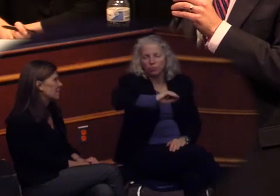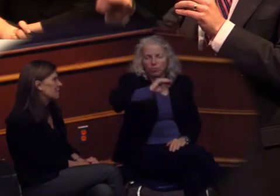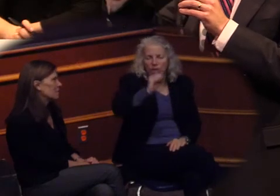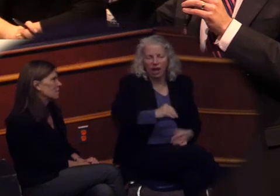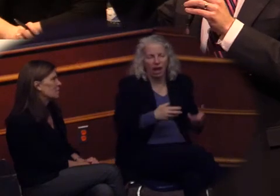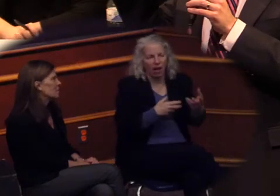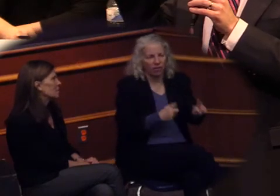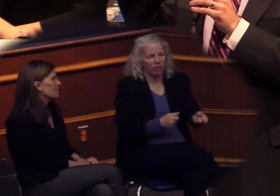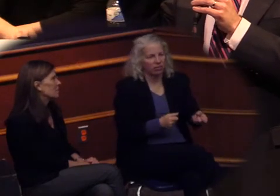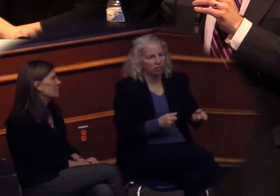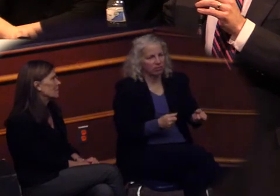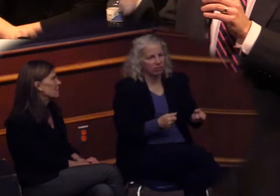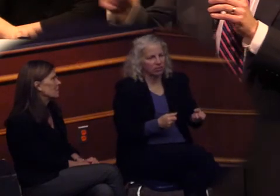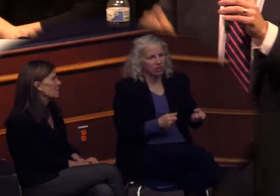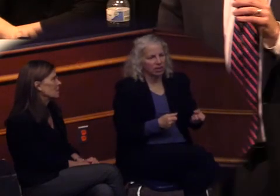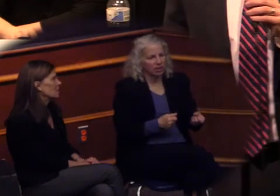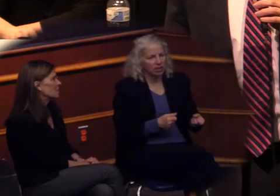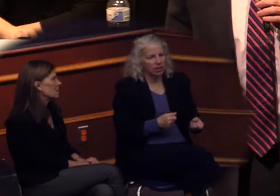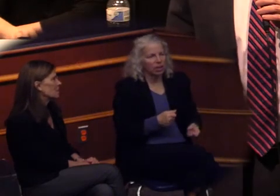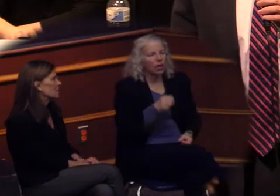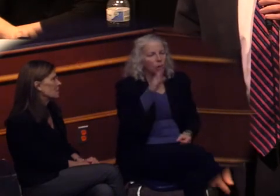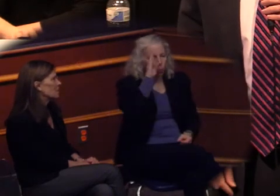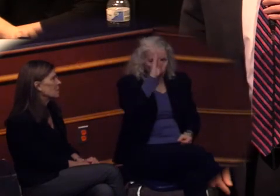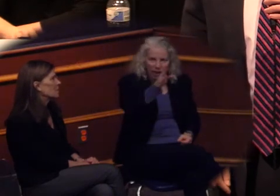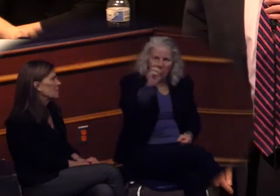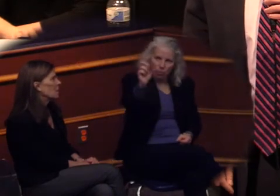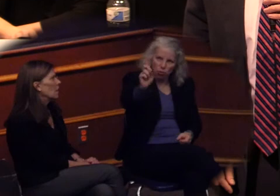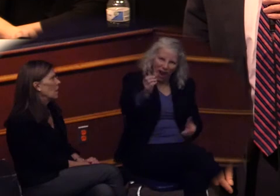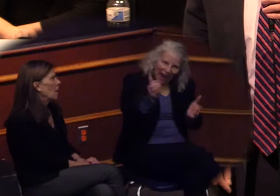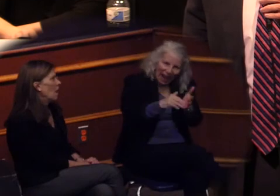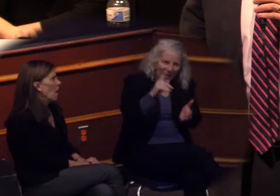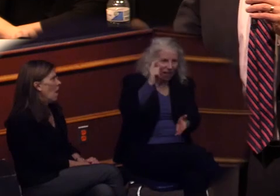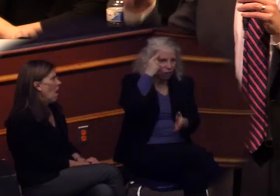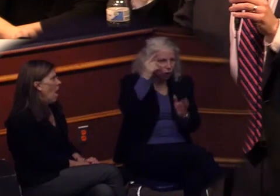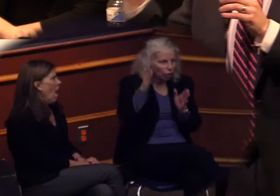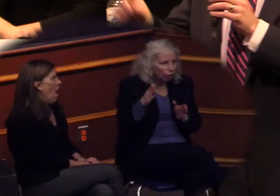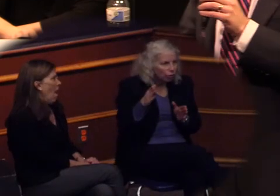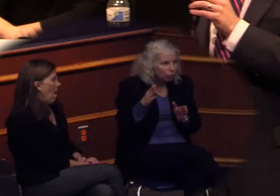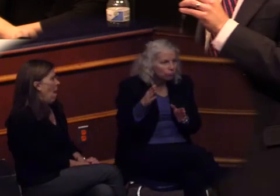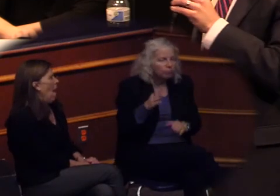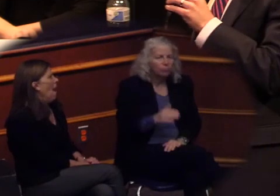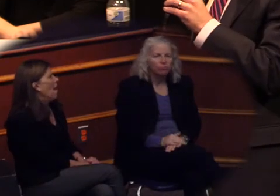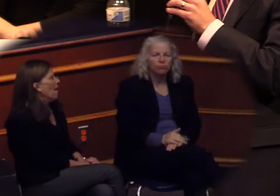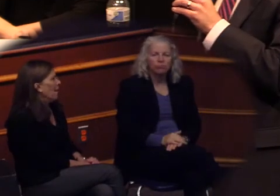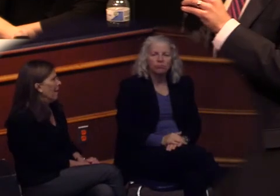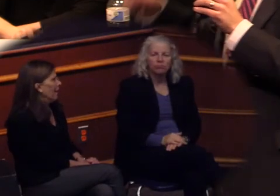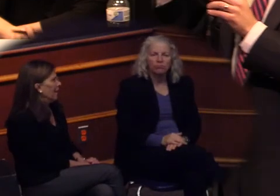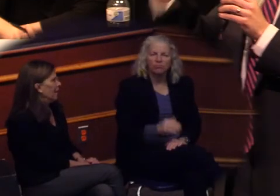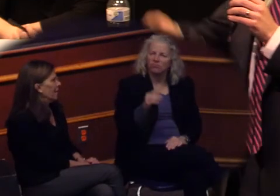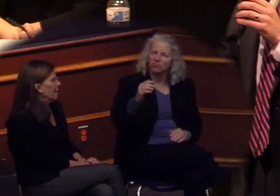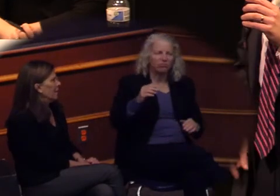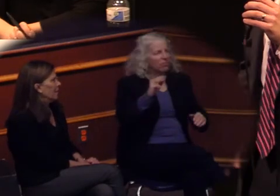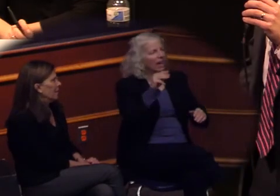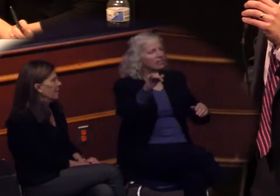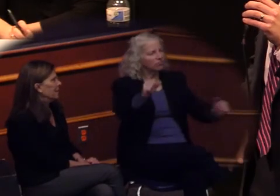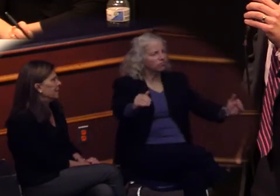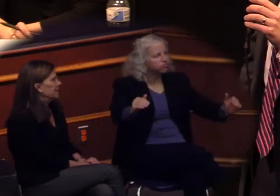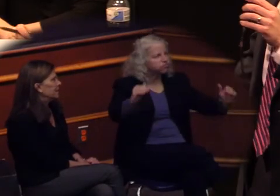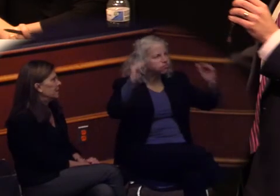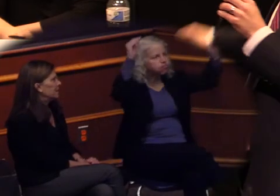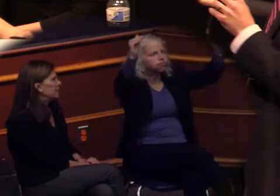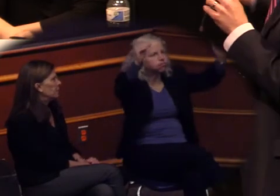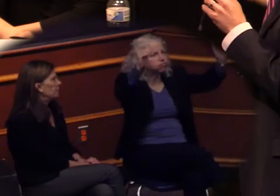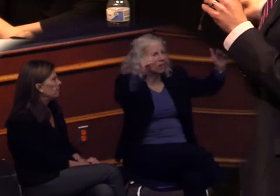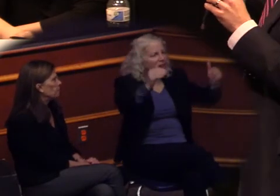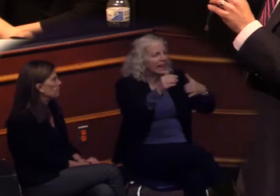confident that we will not only take back the governor's office, not only aim high again and make Massachusetts a leader